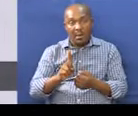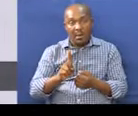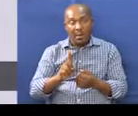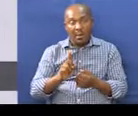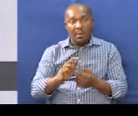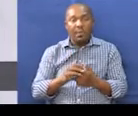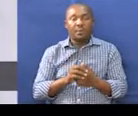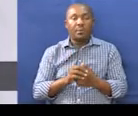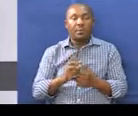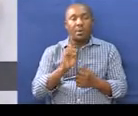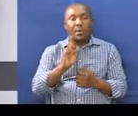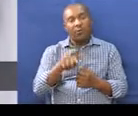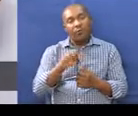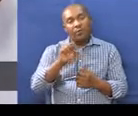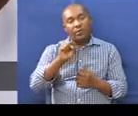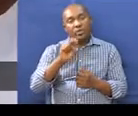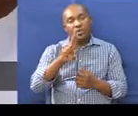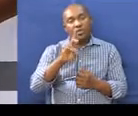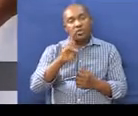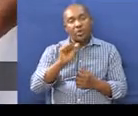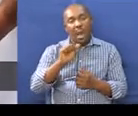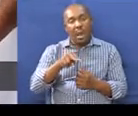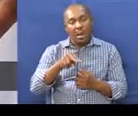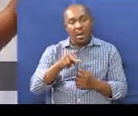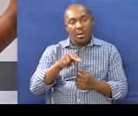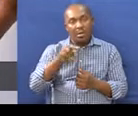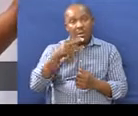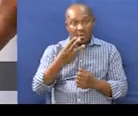of Sudan 3,